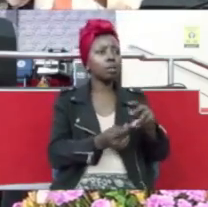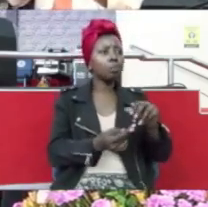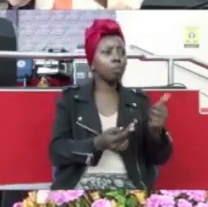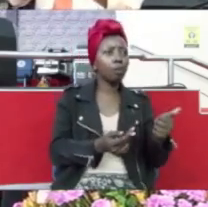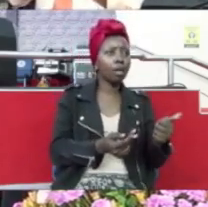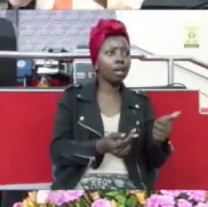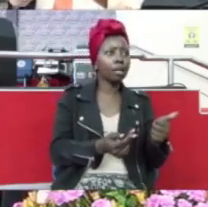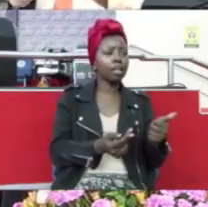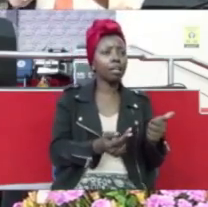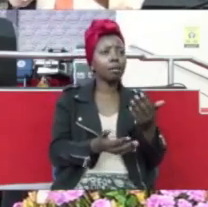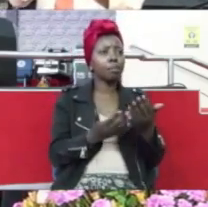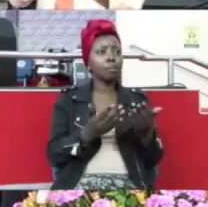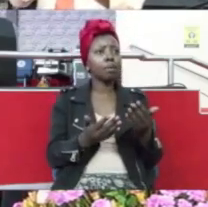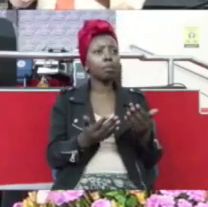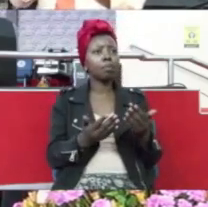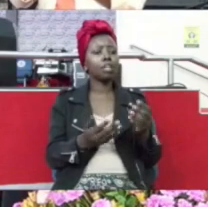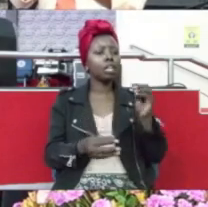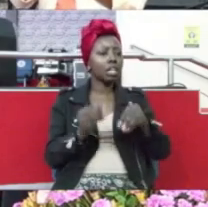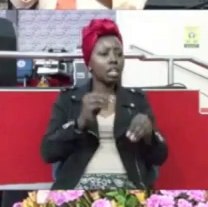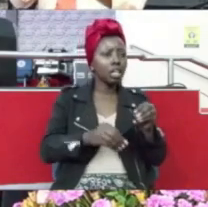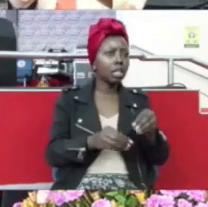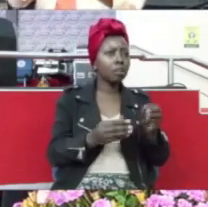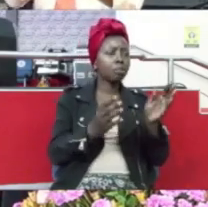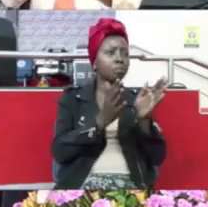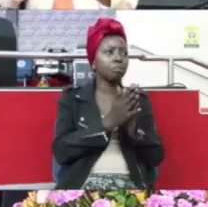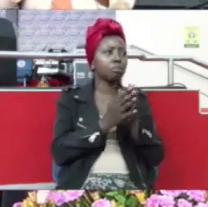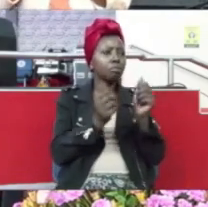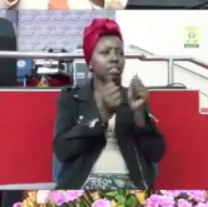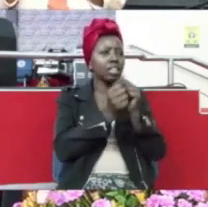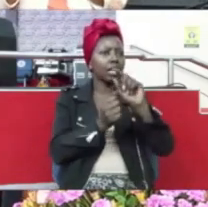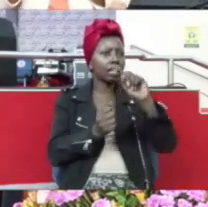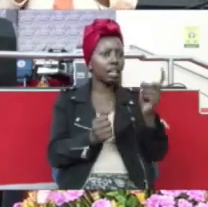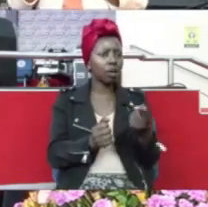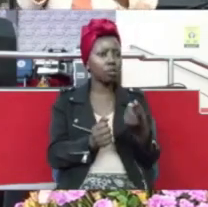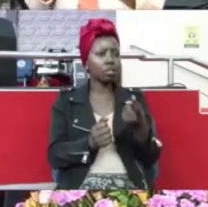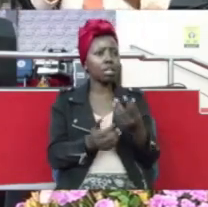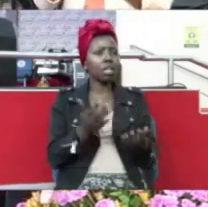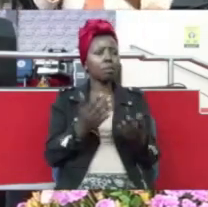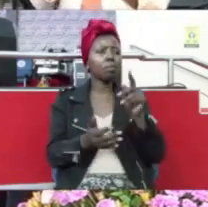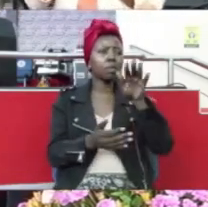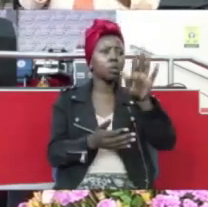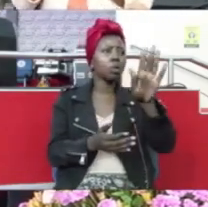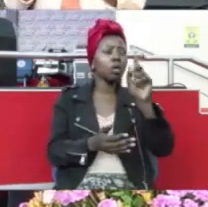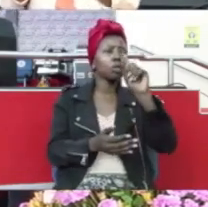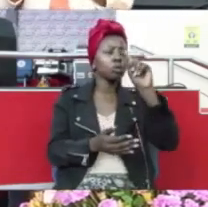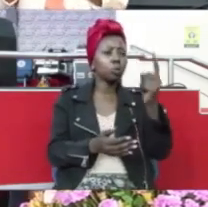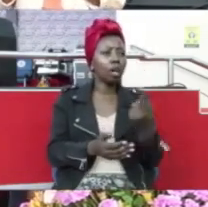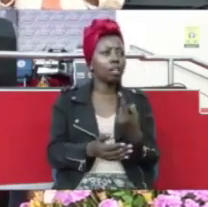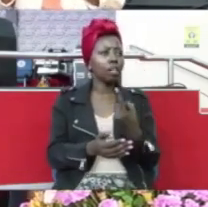putting 10,000 inside their envelope, and your tithe is only 1,000 shillings, do not worry about your